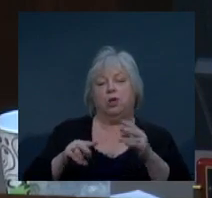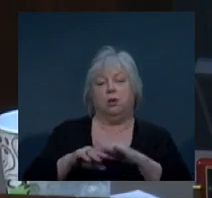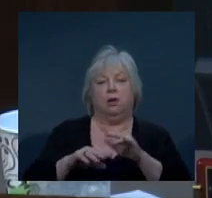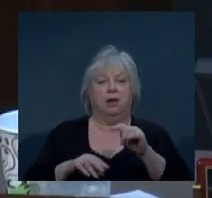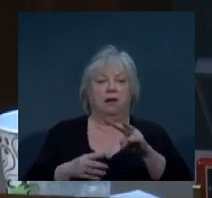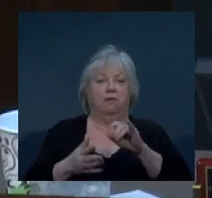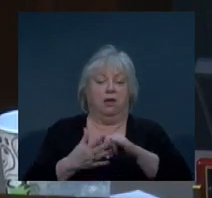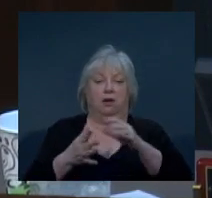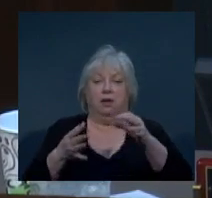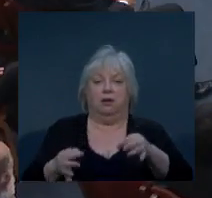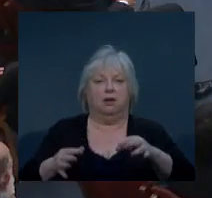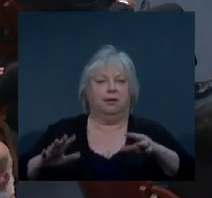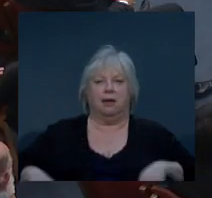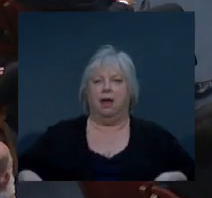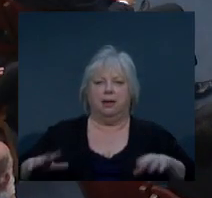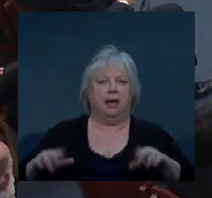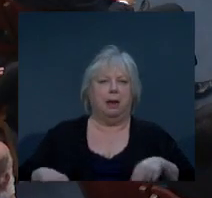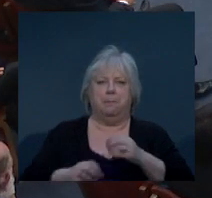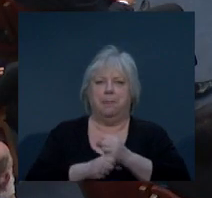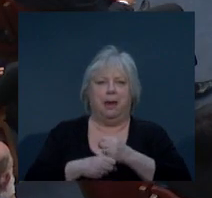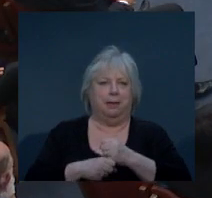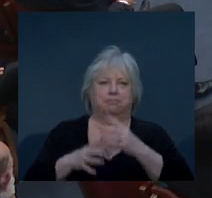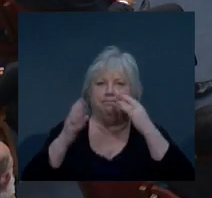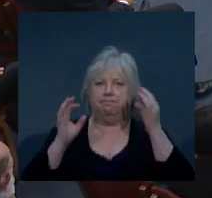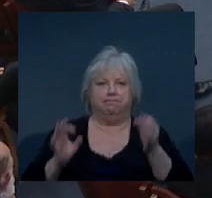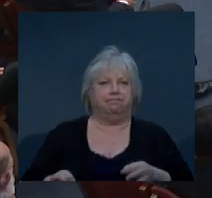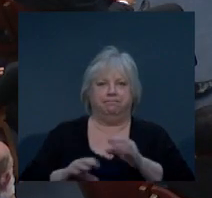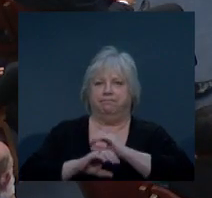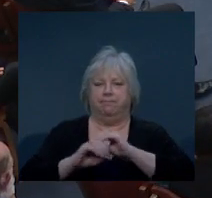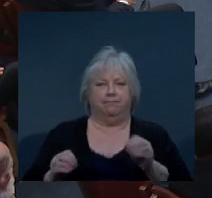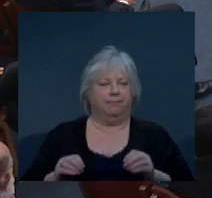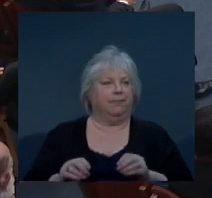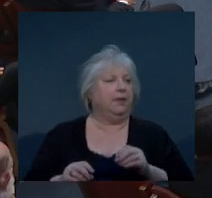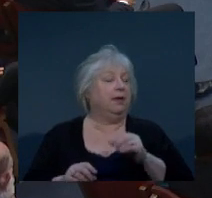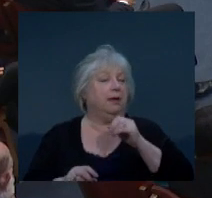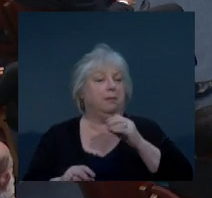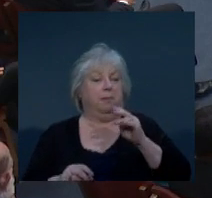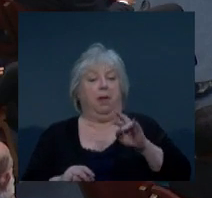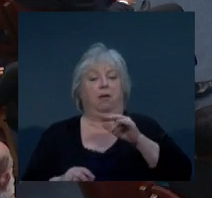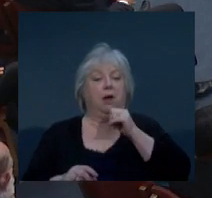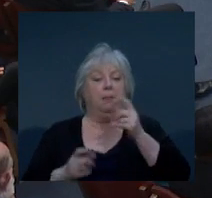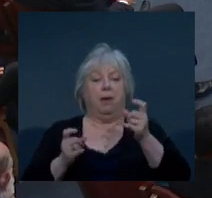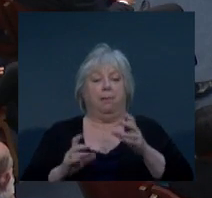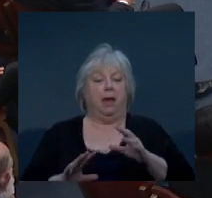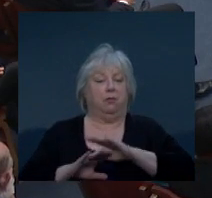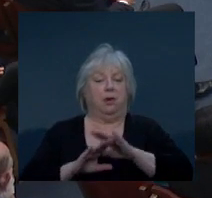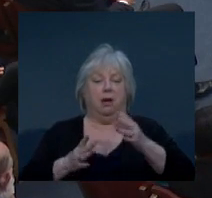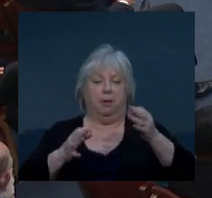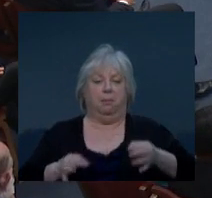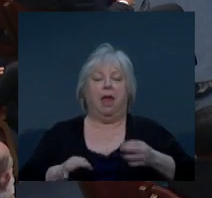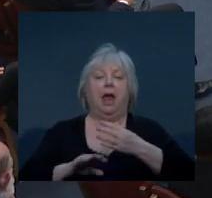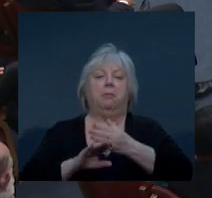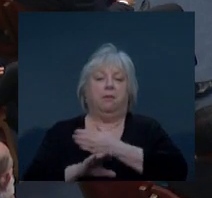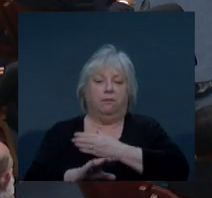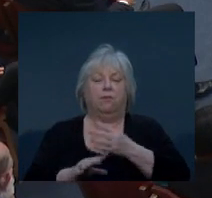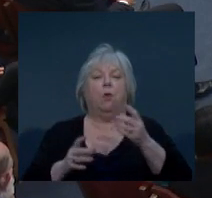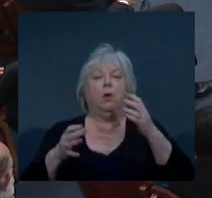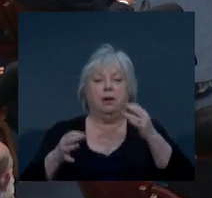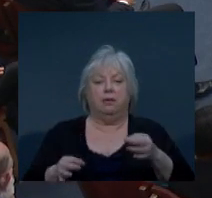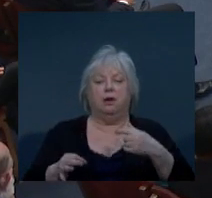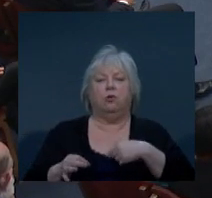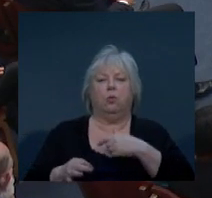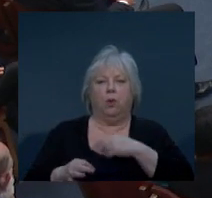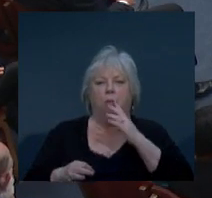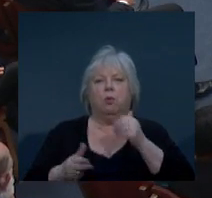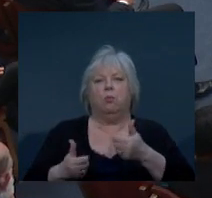been made by you or the board, anyone else. It has not been made by management, and before a decision is made, we will bring